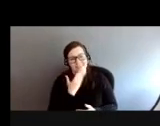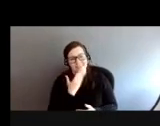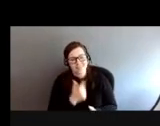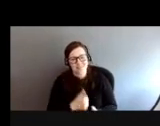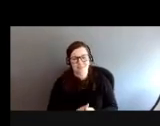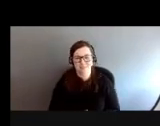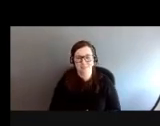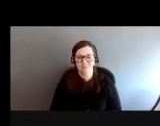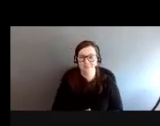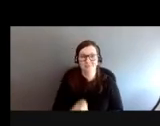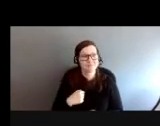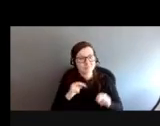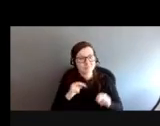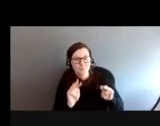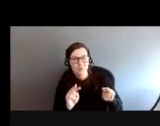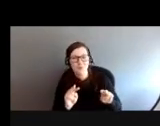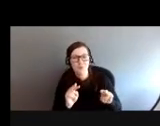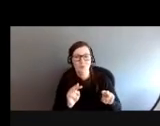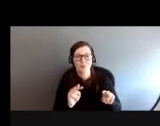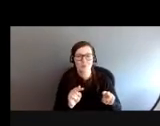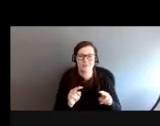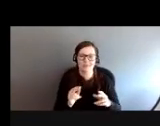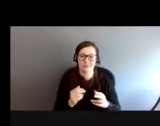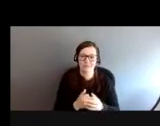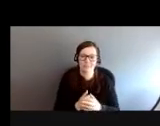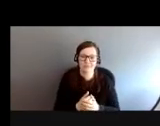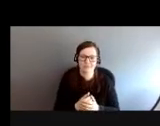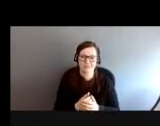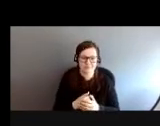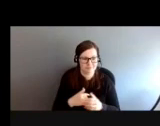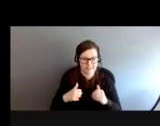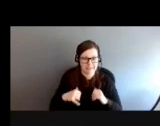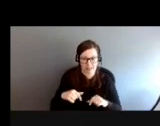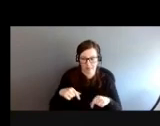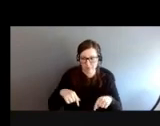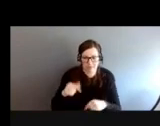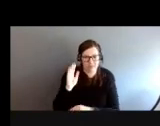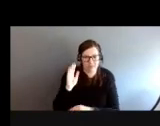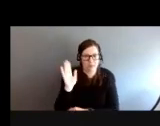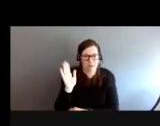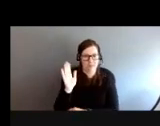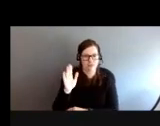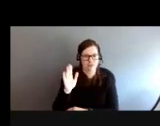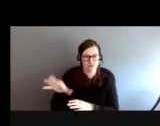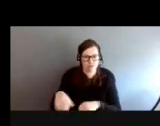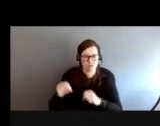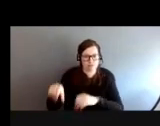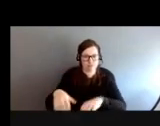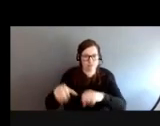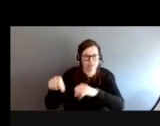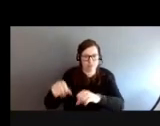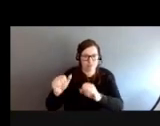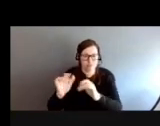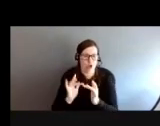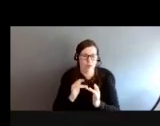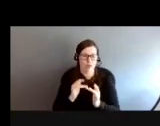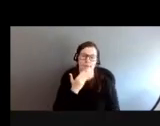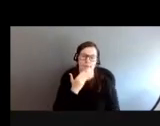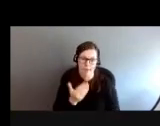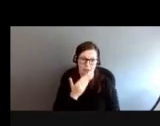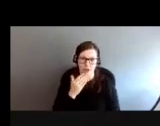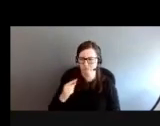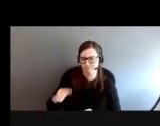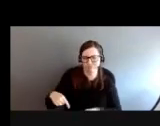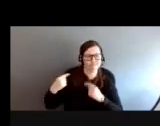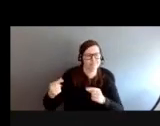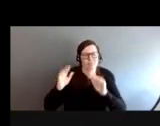Yeah, looking forward to opening and still carrying these online sessions. Wonderful. Thank you very much. Thank you,